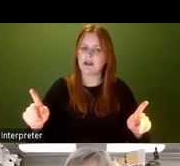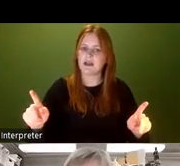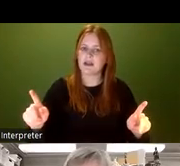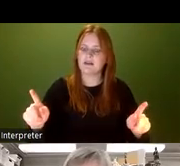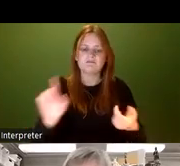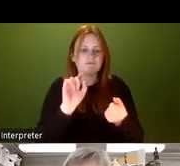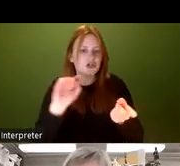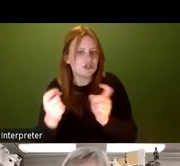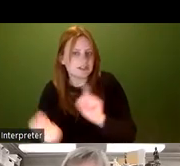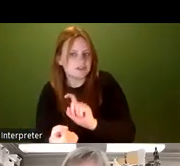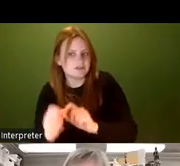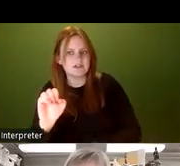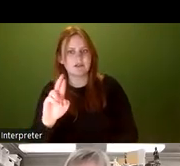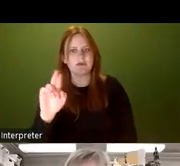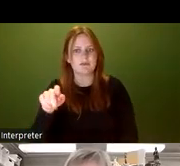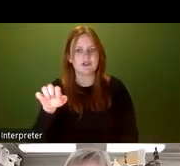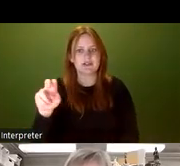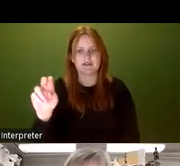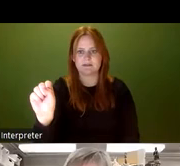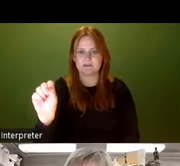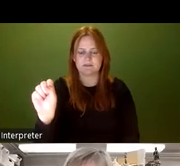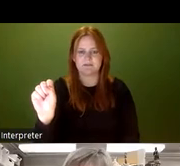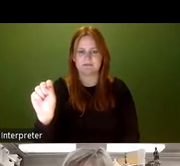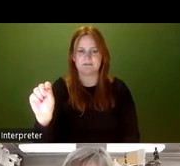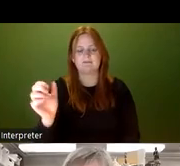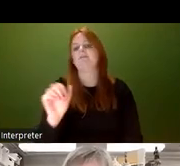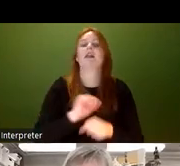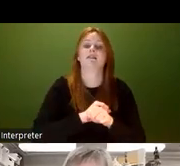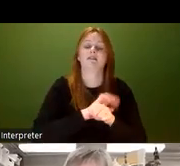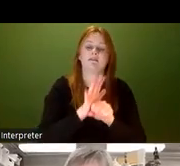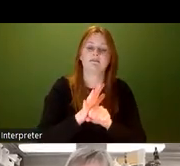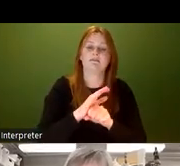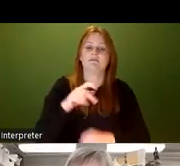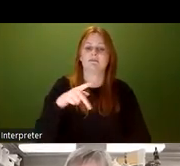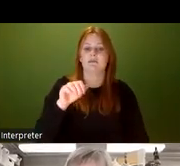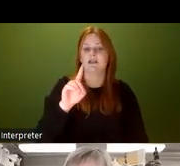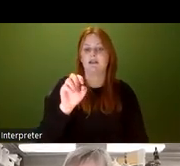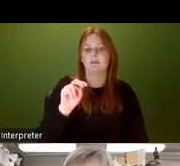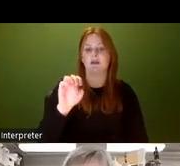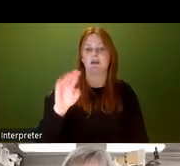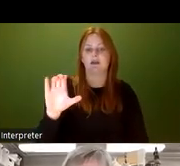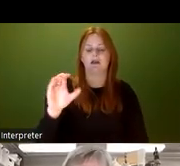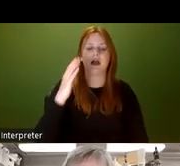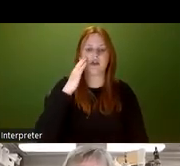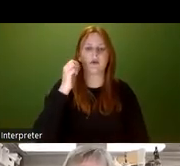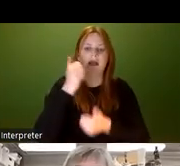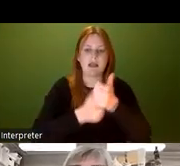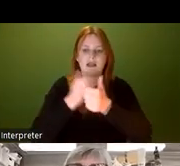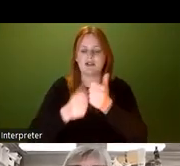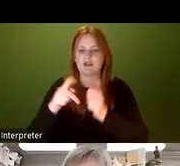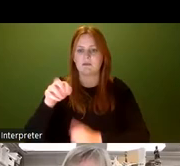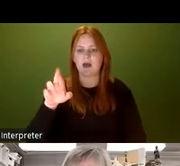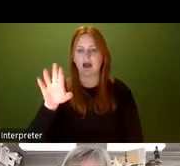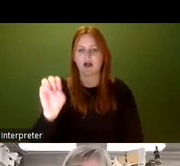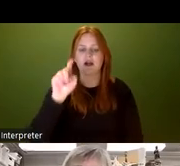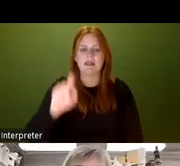augment eruptions. And with the pandemic, I absolutely knew that every pyre needed its own lifeline.